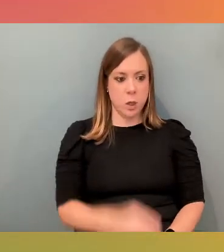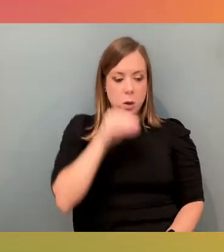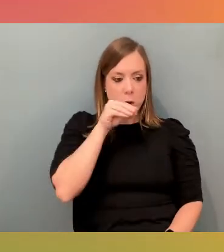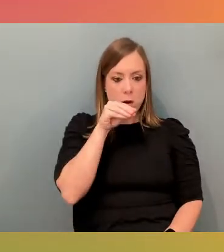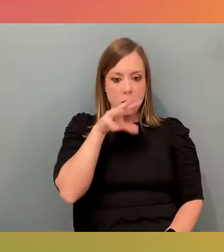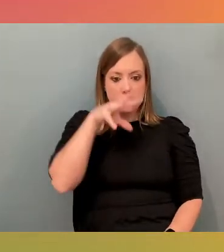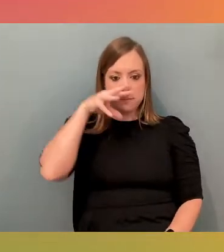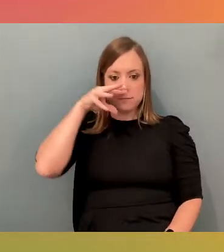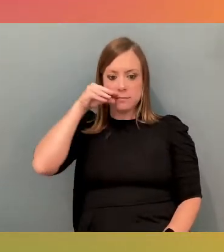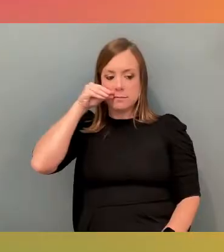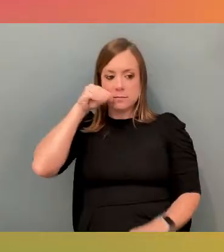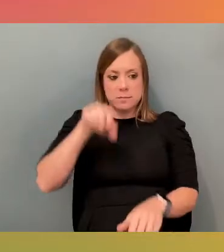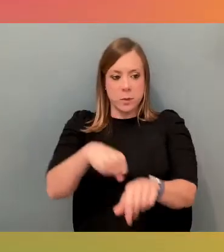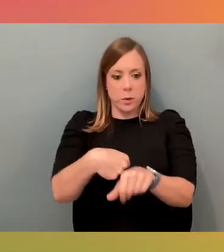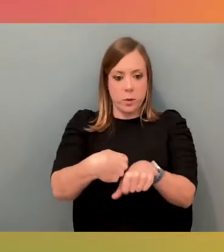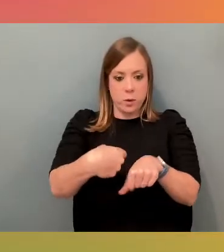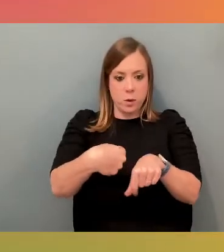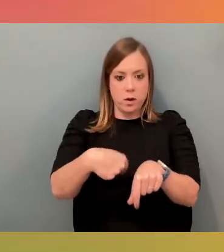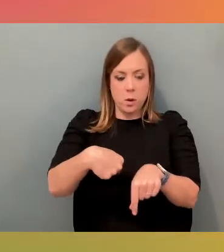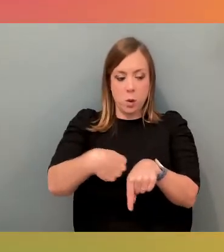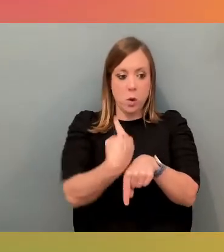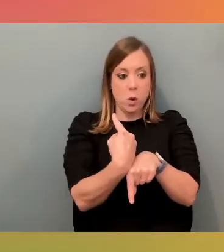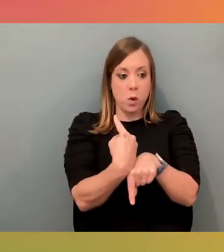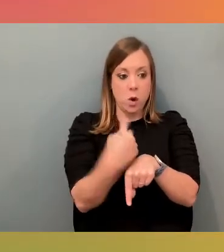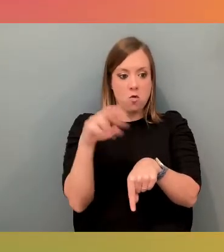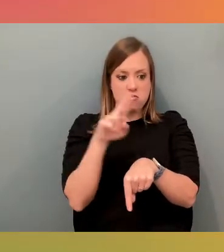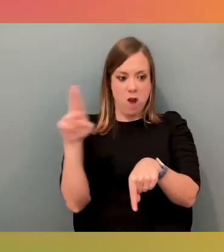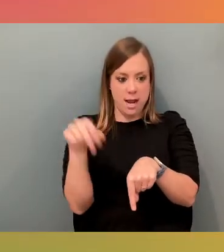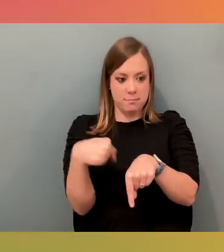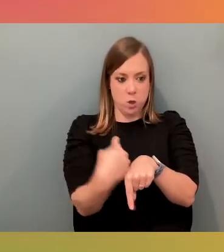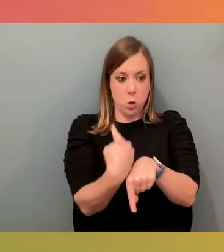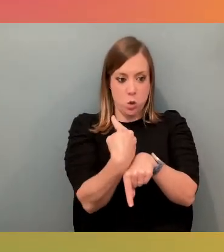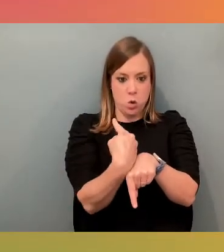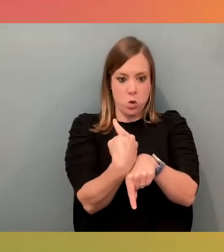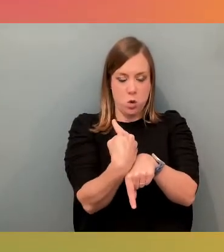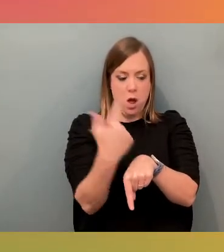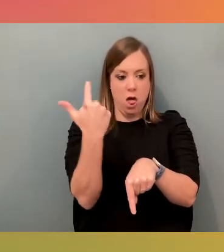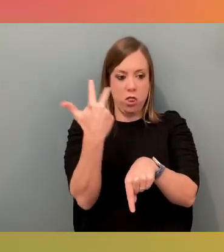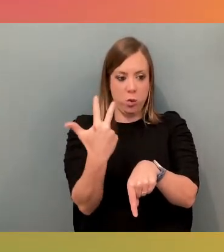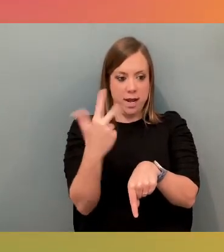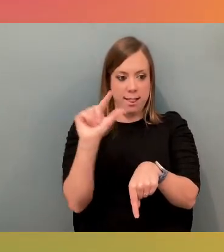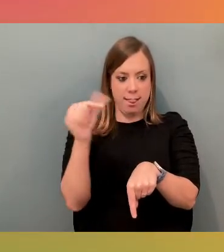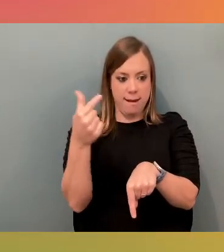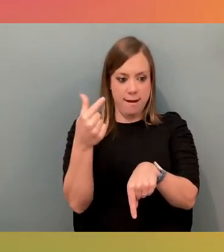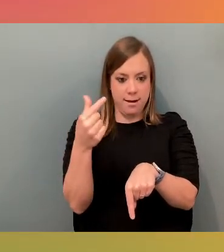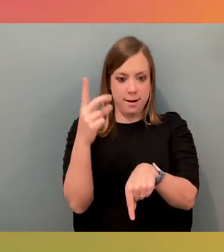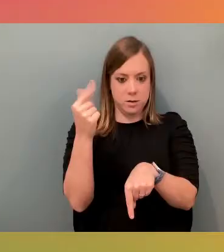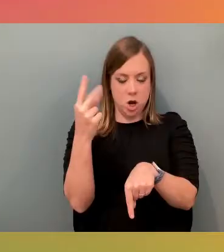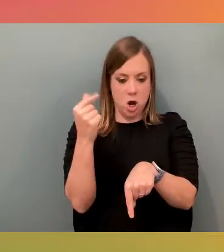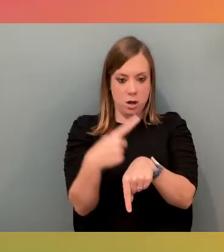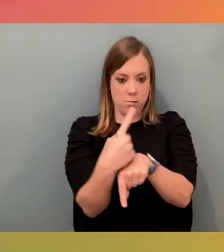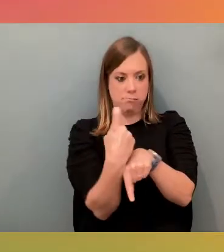Inhale, right toes up to the sky, 3-legged dog. Bend the knee and open the hip for 1 breath.